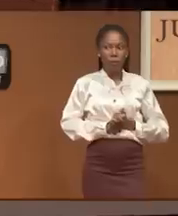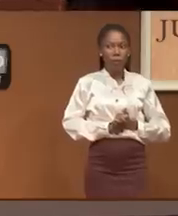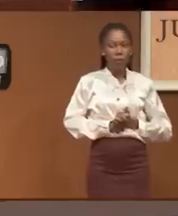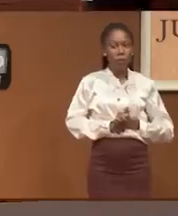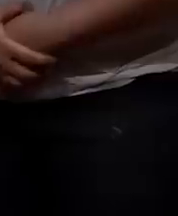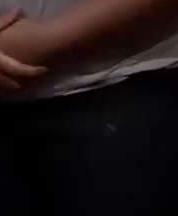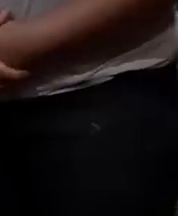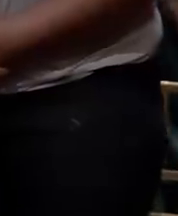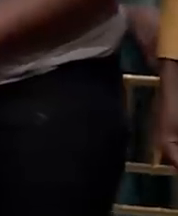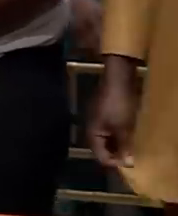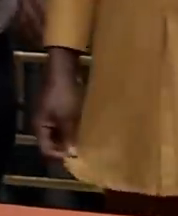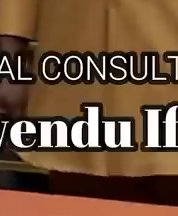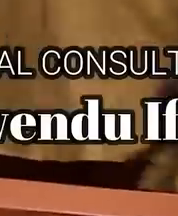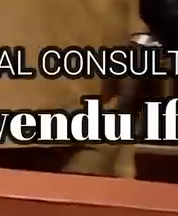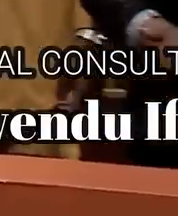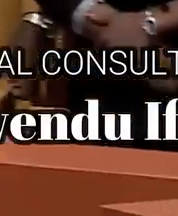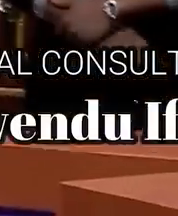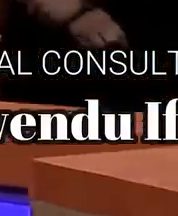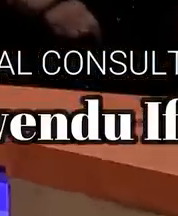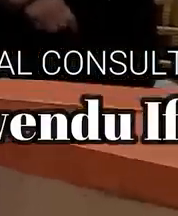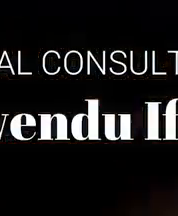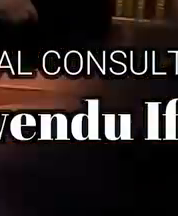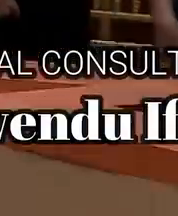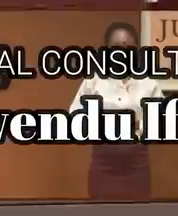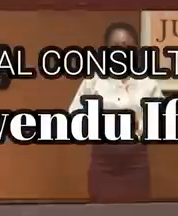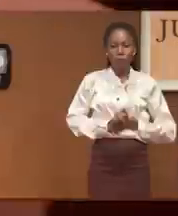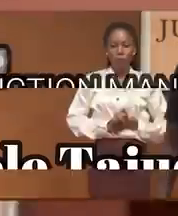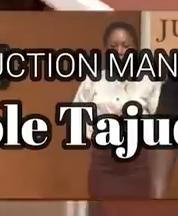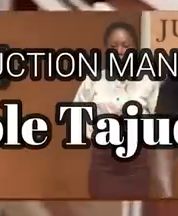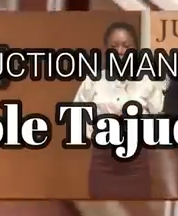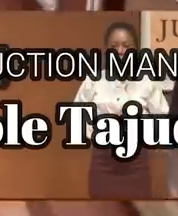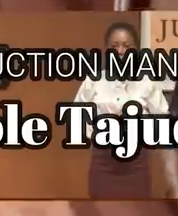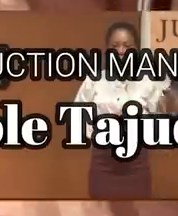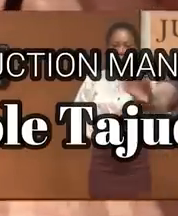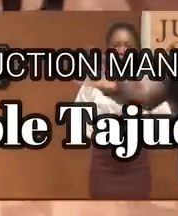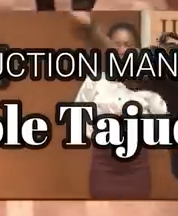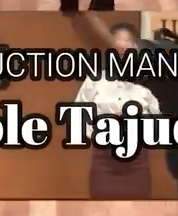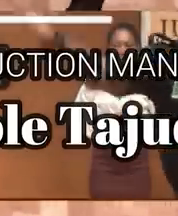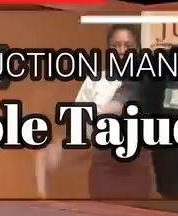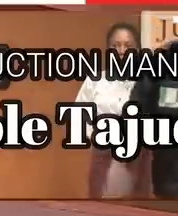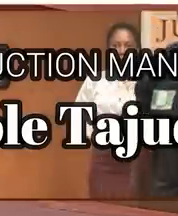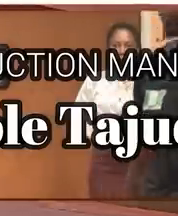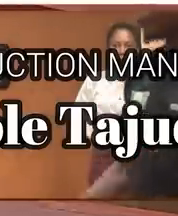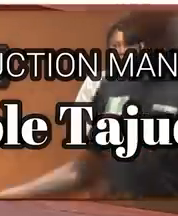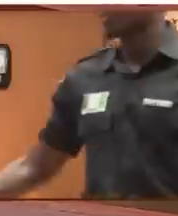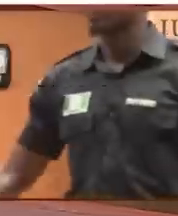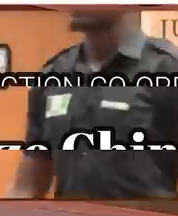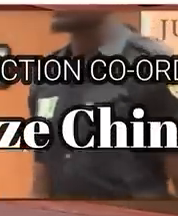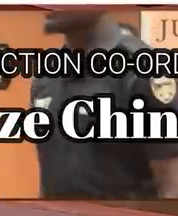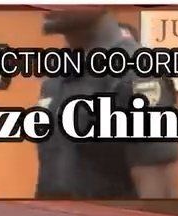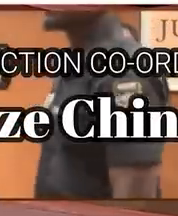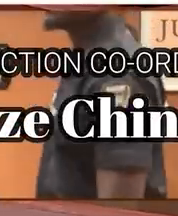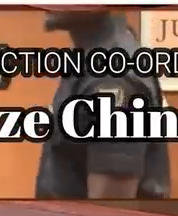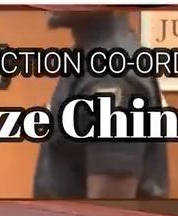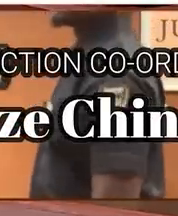Follow the conversation on Instagram, Facebook, YouTube, and Twitter. Have you been cheated or have a dispute and